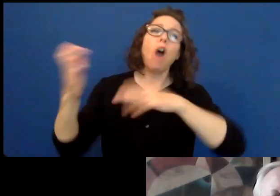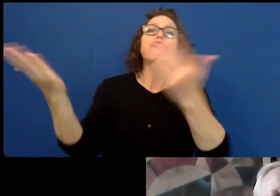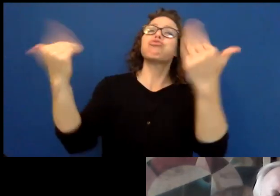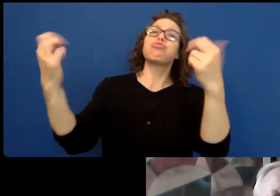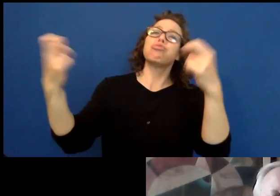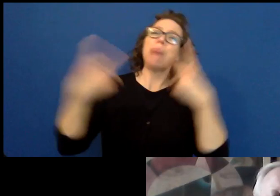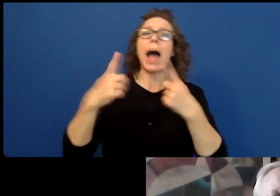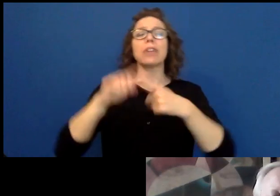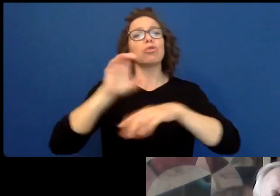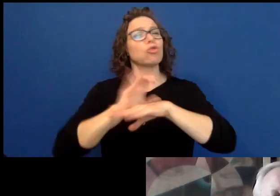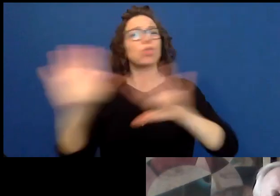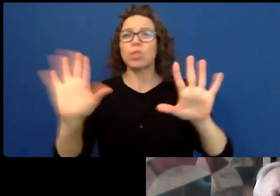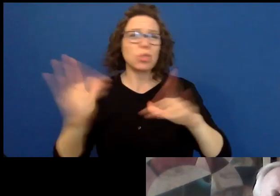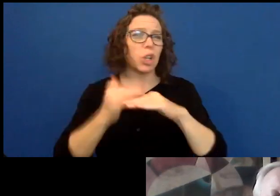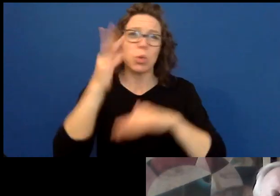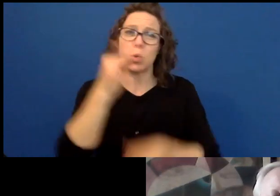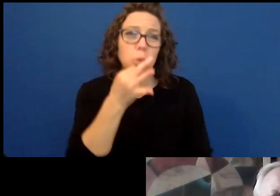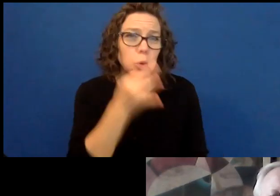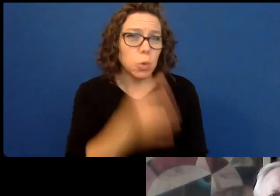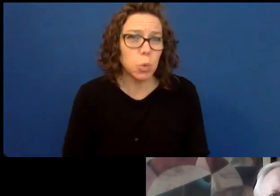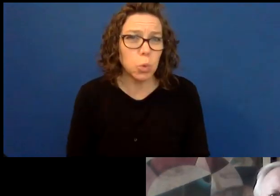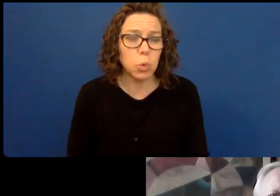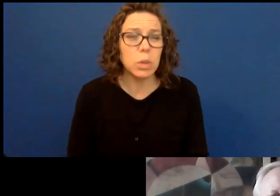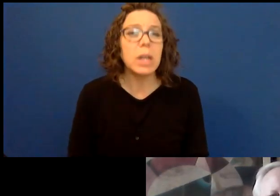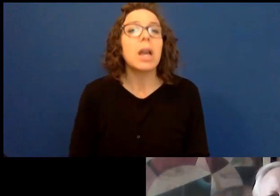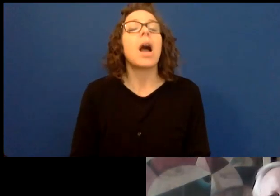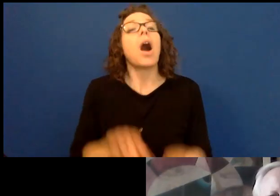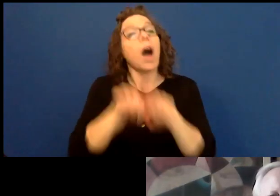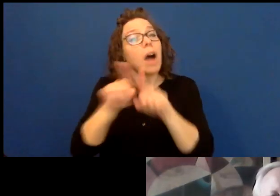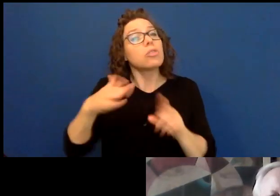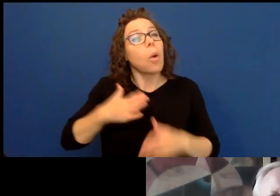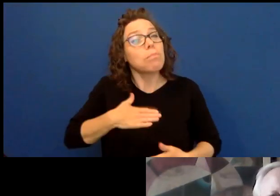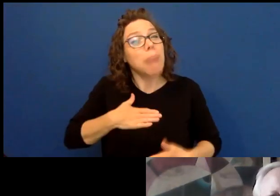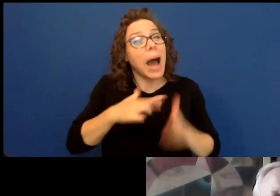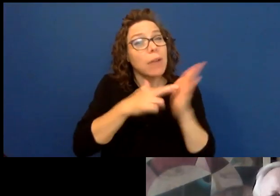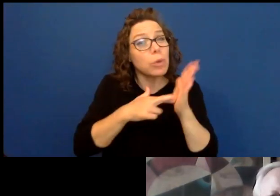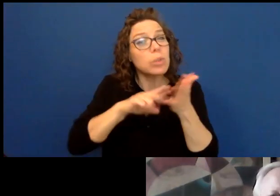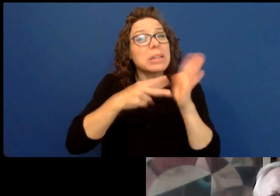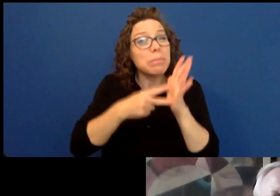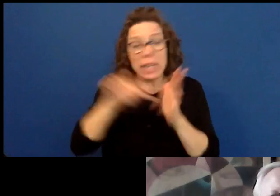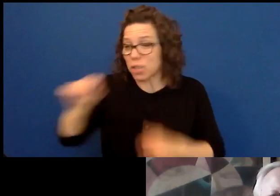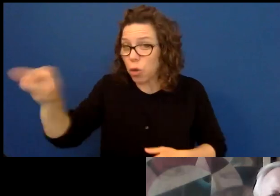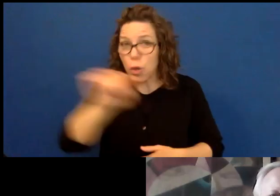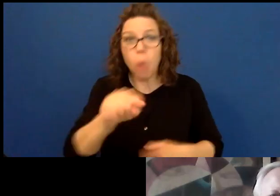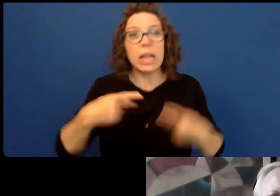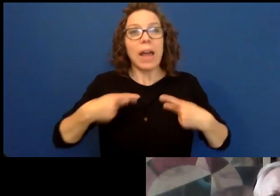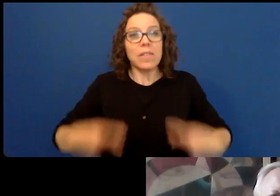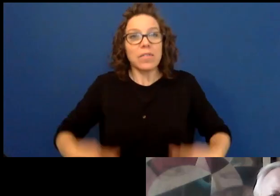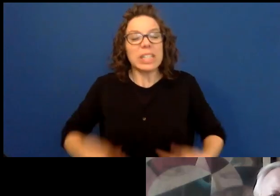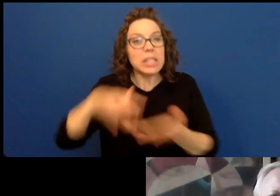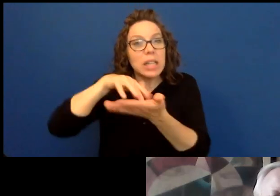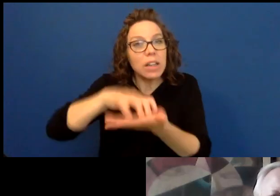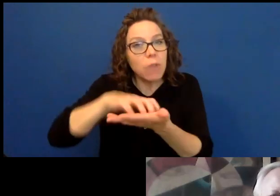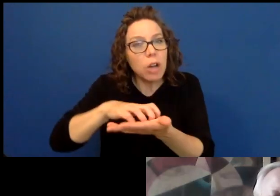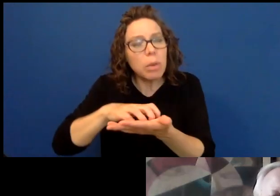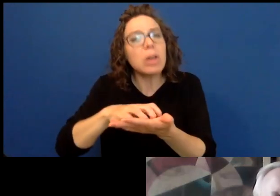together too soon. But this commandment also means helping the most physically vulnerable safely get the